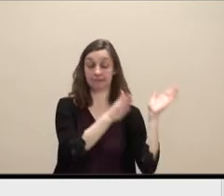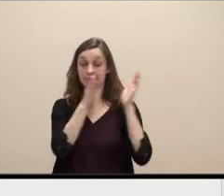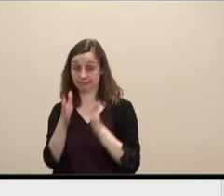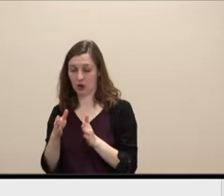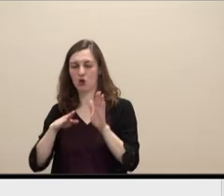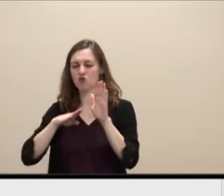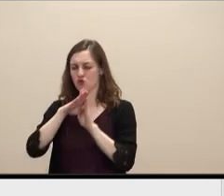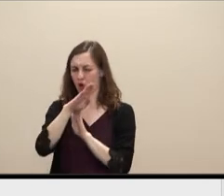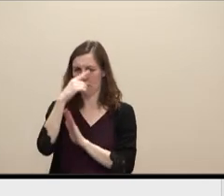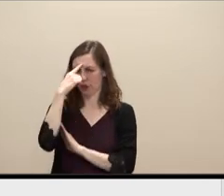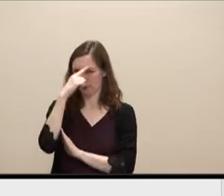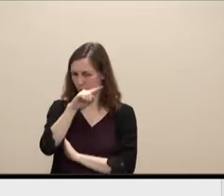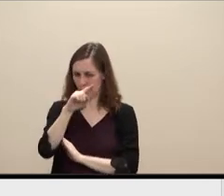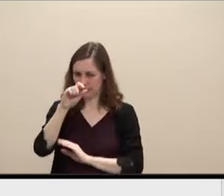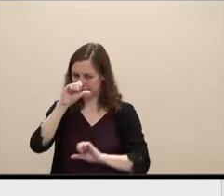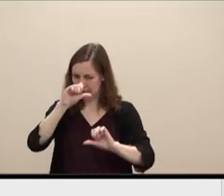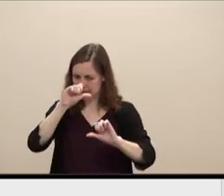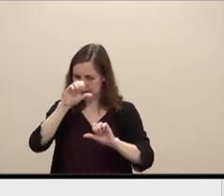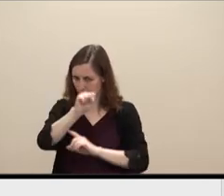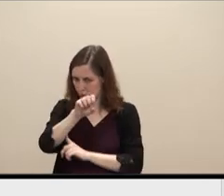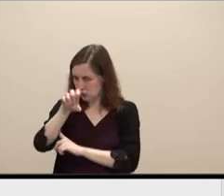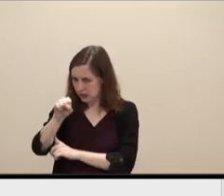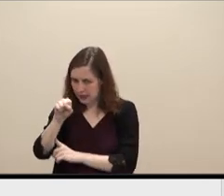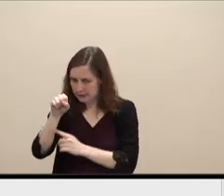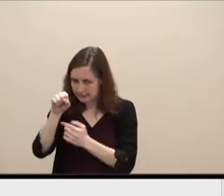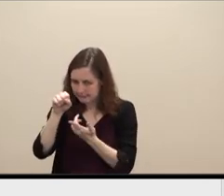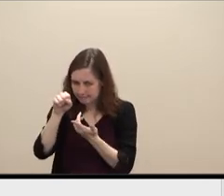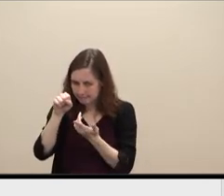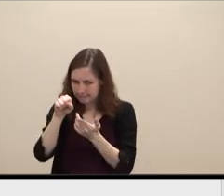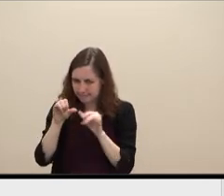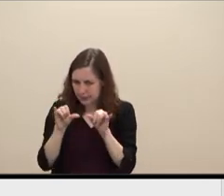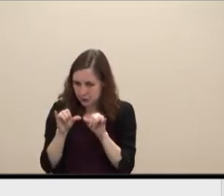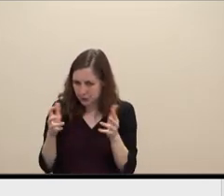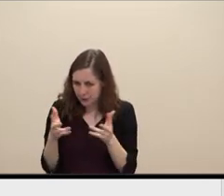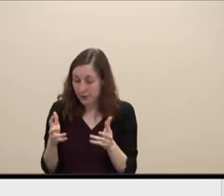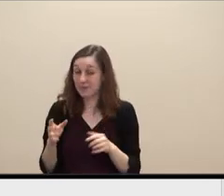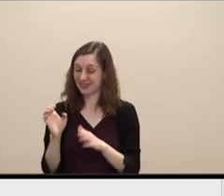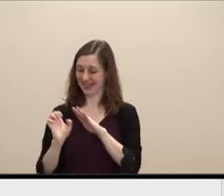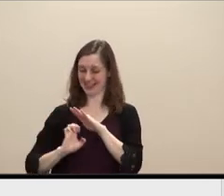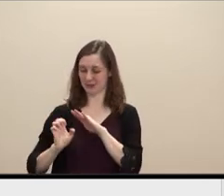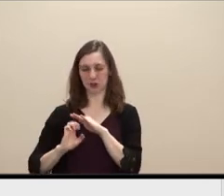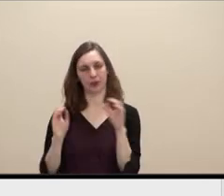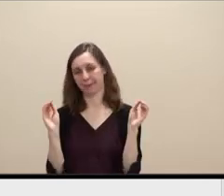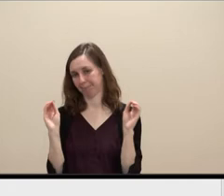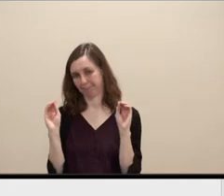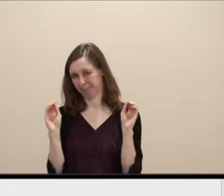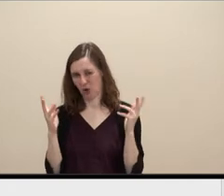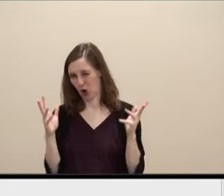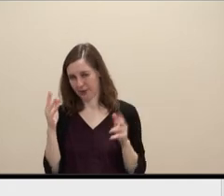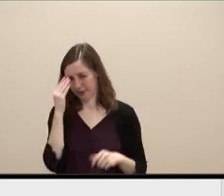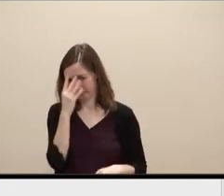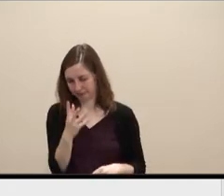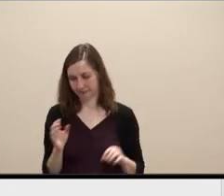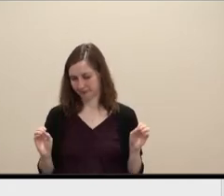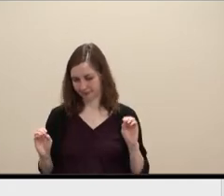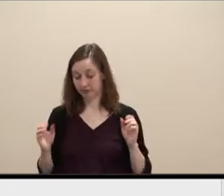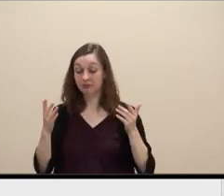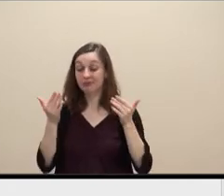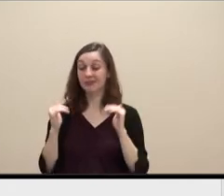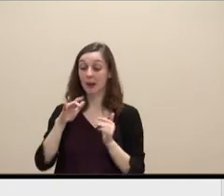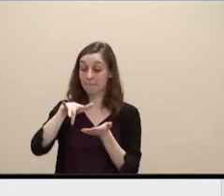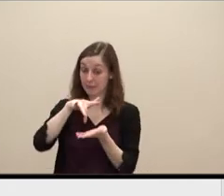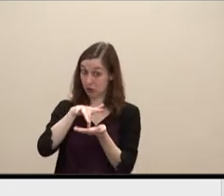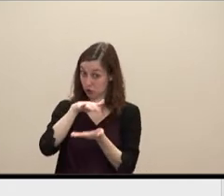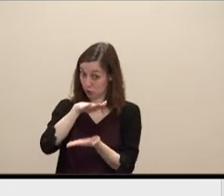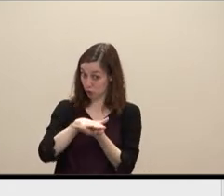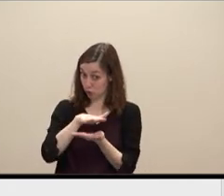assessments outside of what a teacher typically does for social studies. But in middle school, we're going to use, again, the textbook,